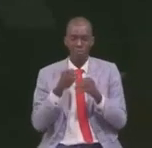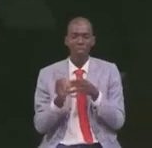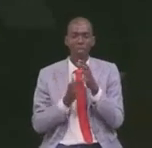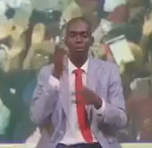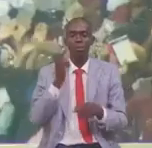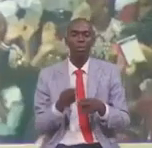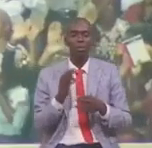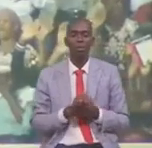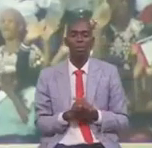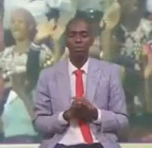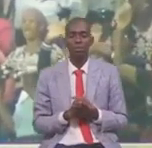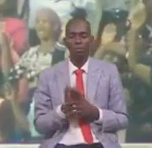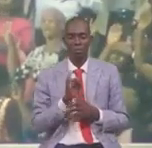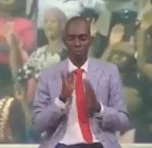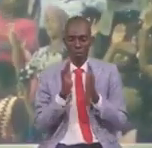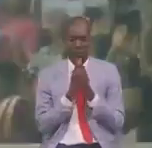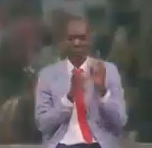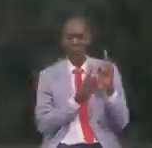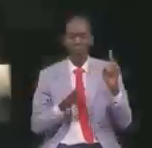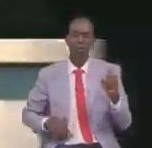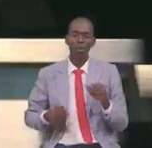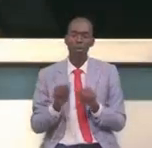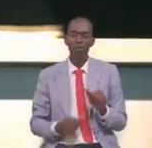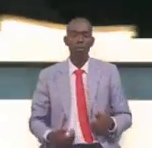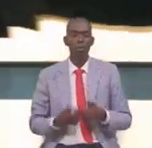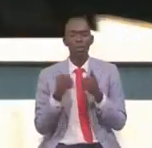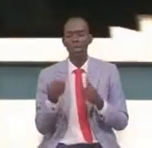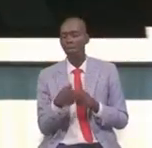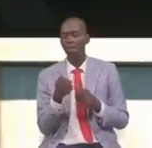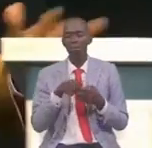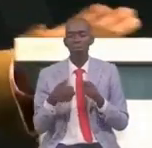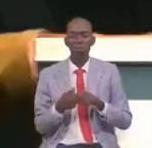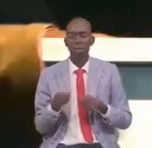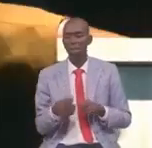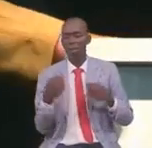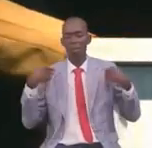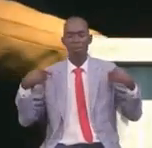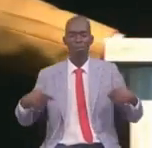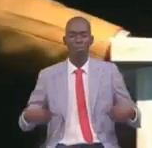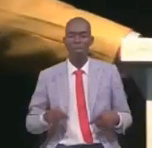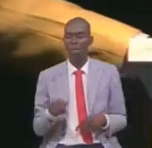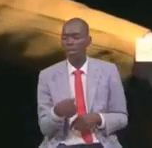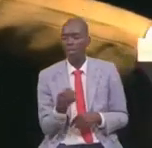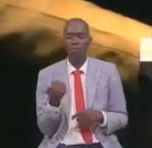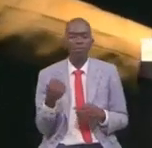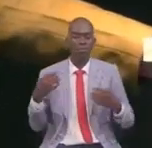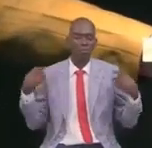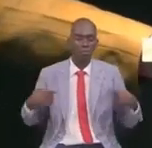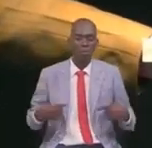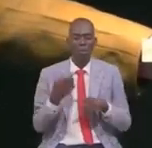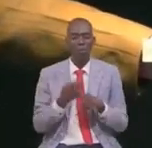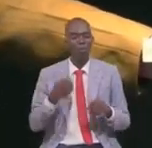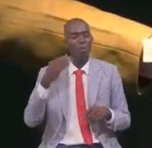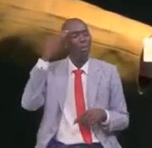Jesus' name. I pray, Lord, any challenge, any problem, any pain, any infirmity from the top of